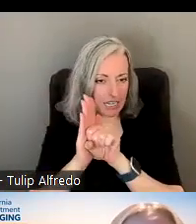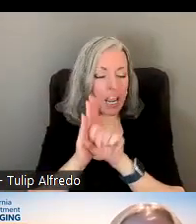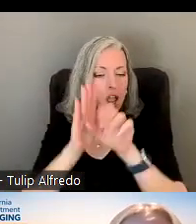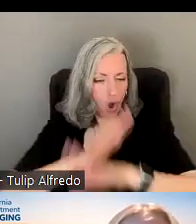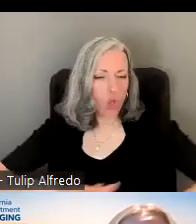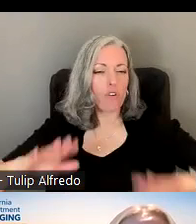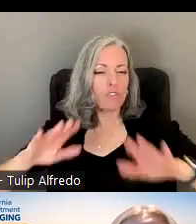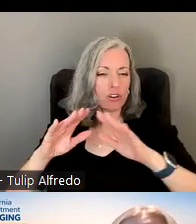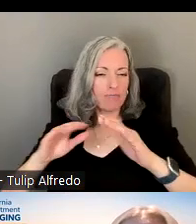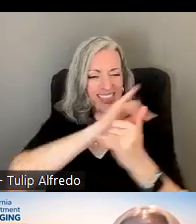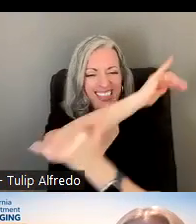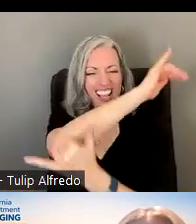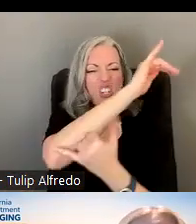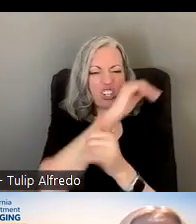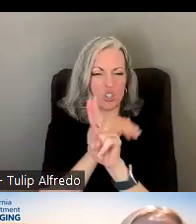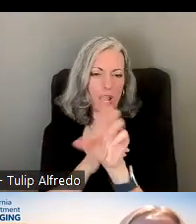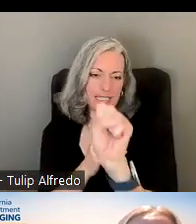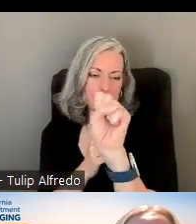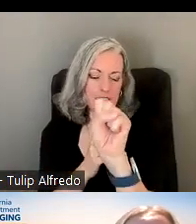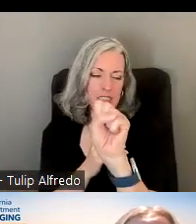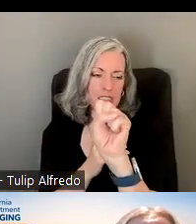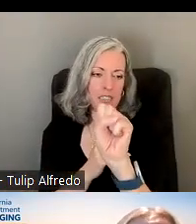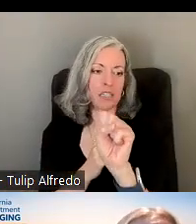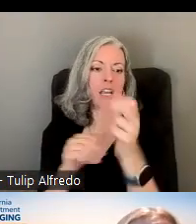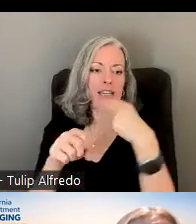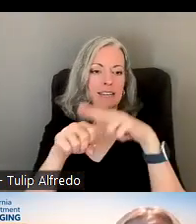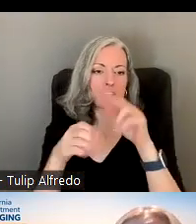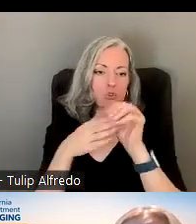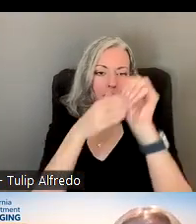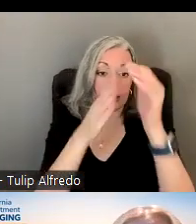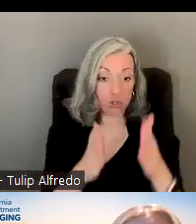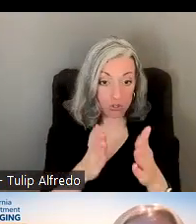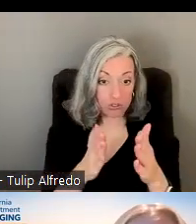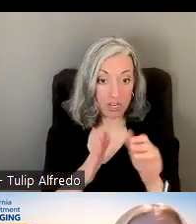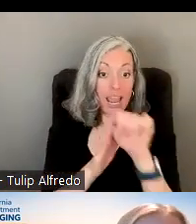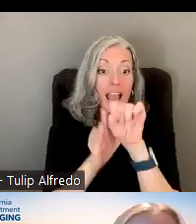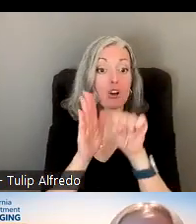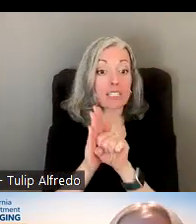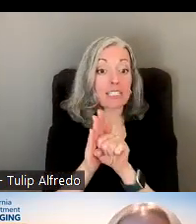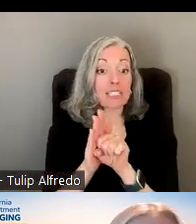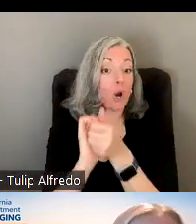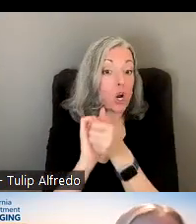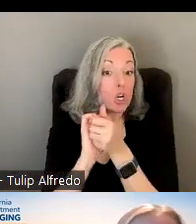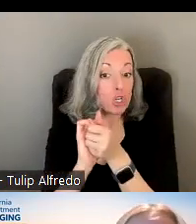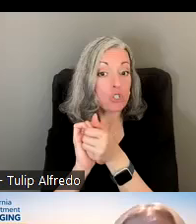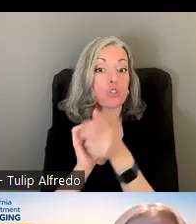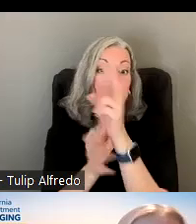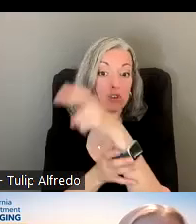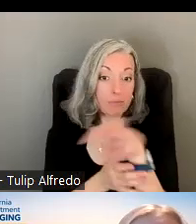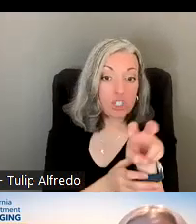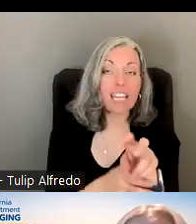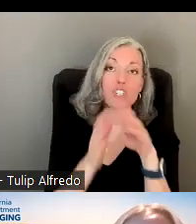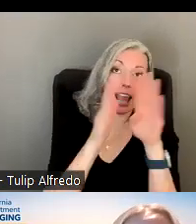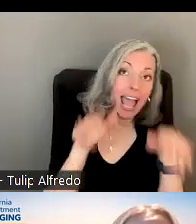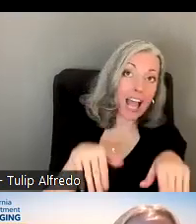nation, inviting state and national leaders, and also our state partners in transportation,